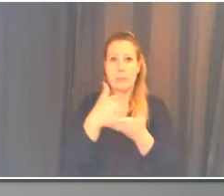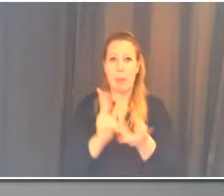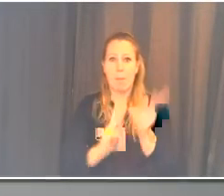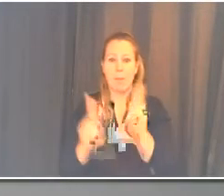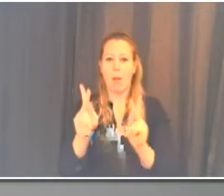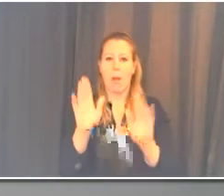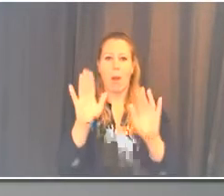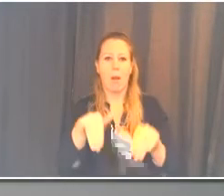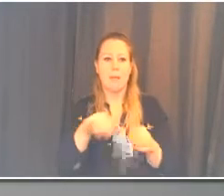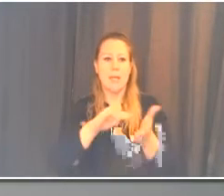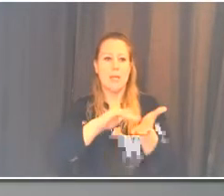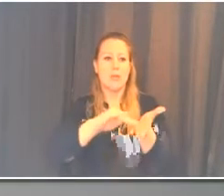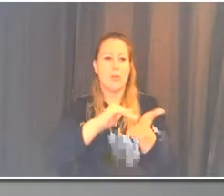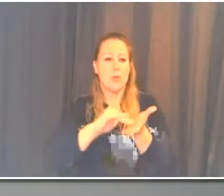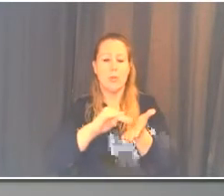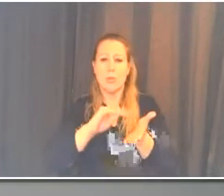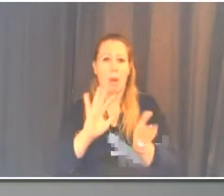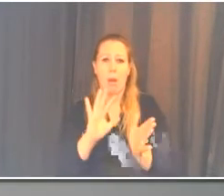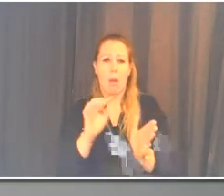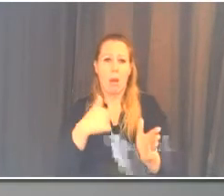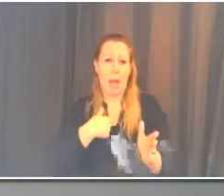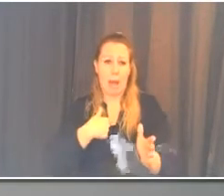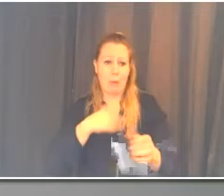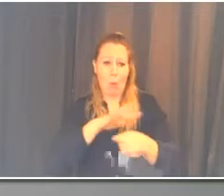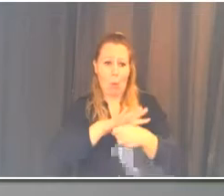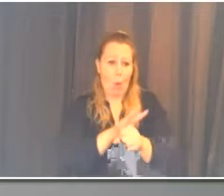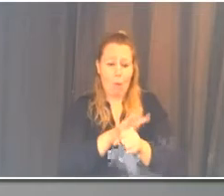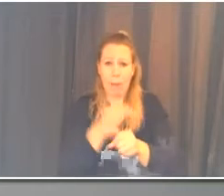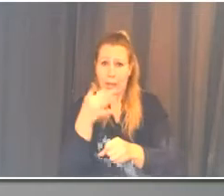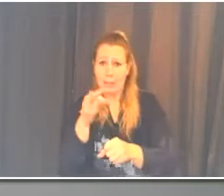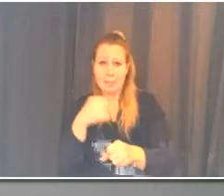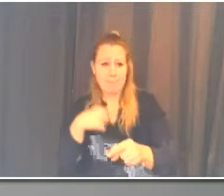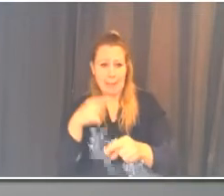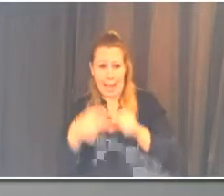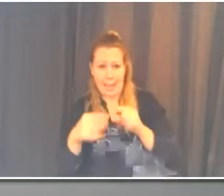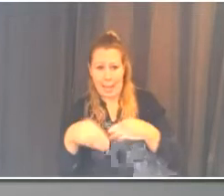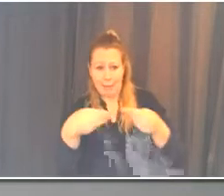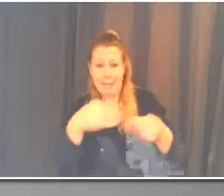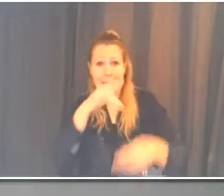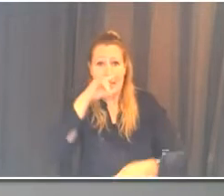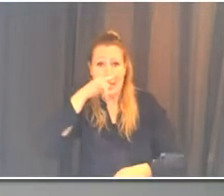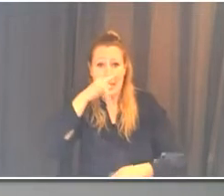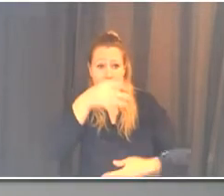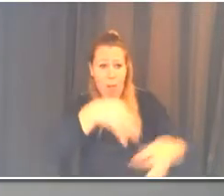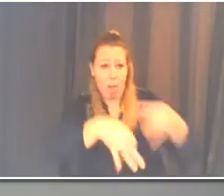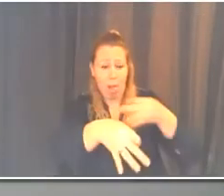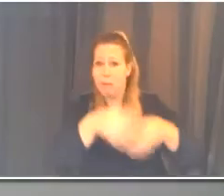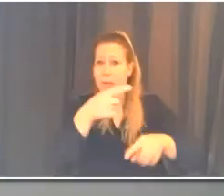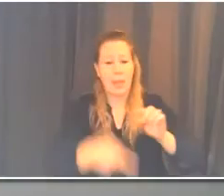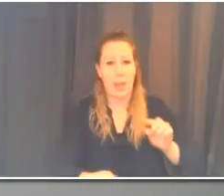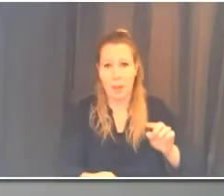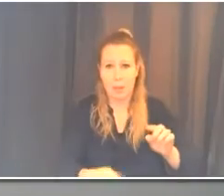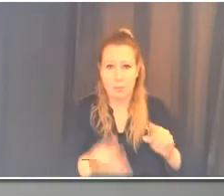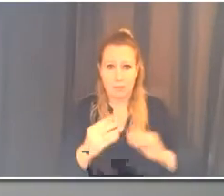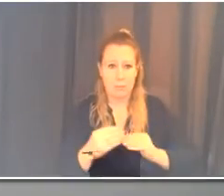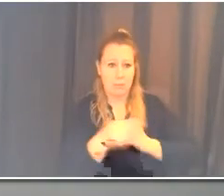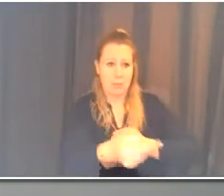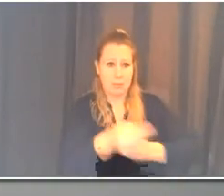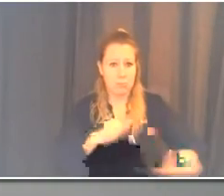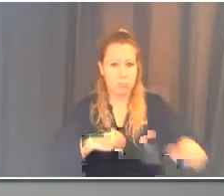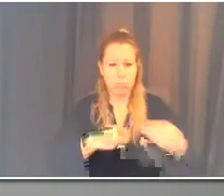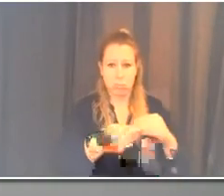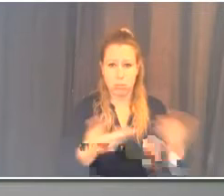as my colleague Brian had mentioned are constrained but we're hoping to continue to advocate on behalf of our clients and as